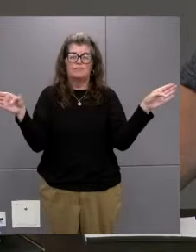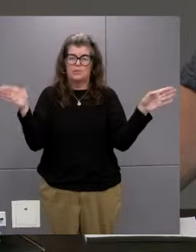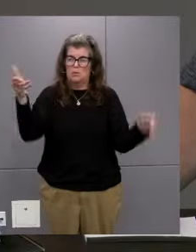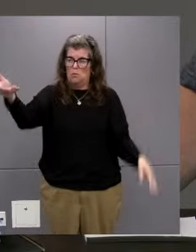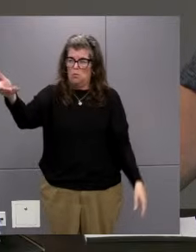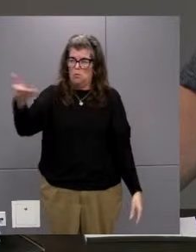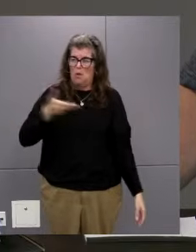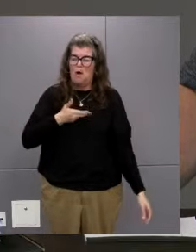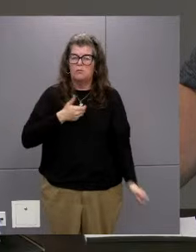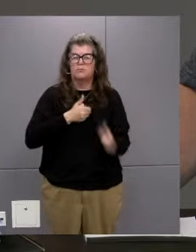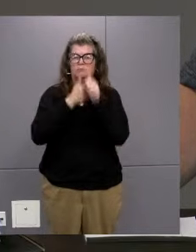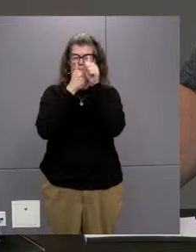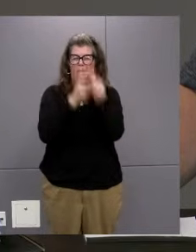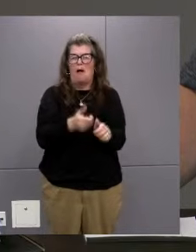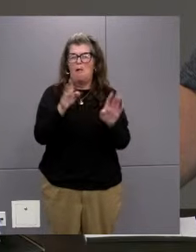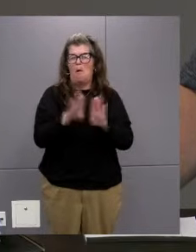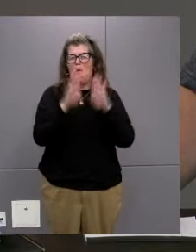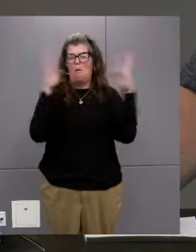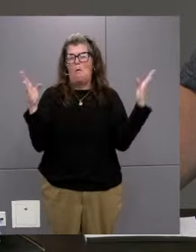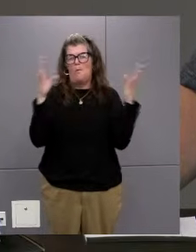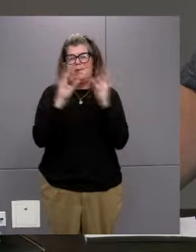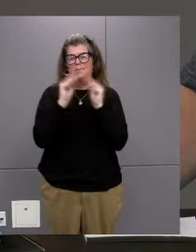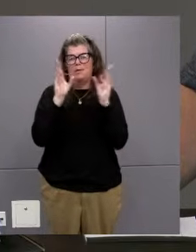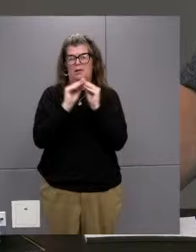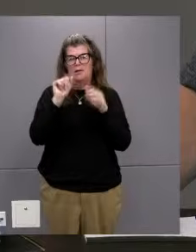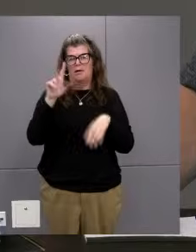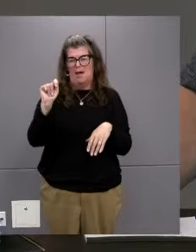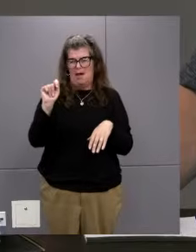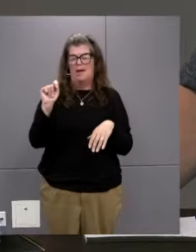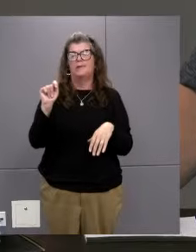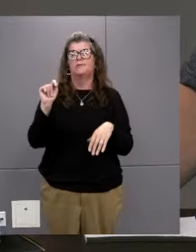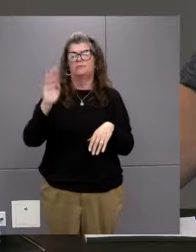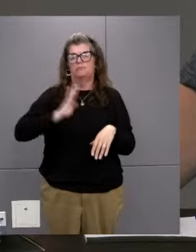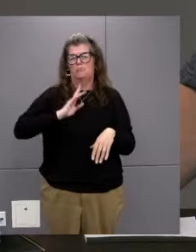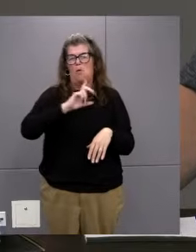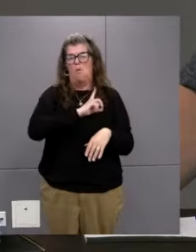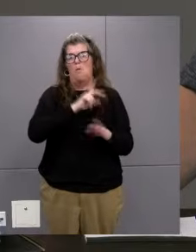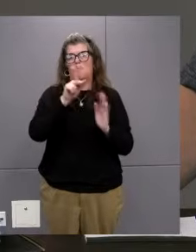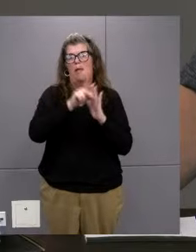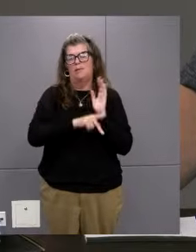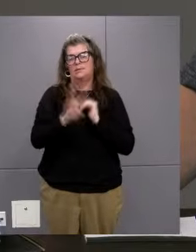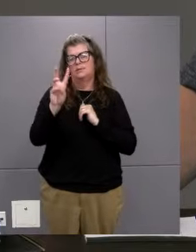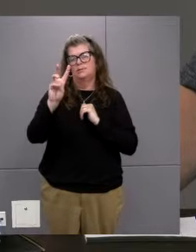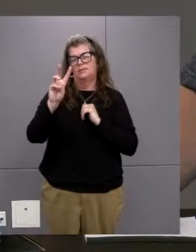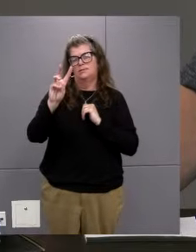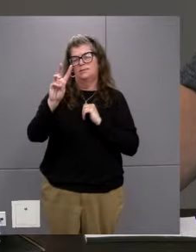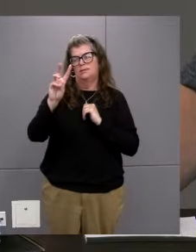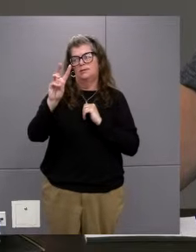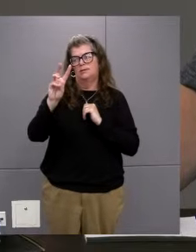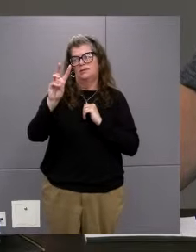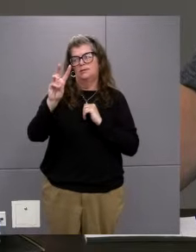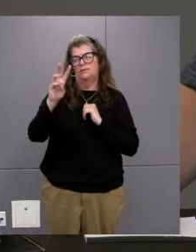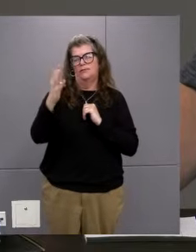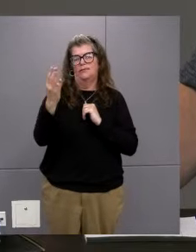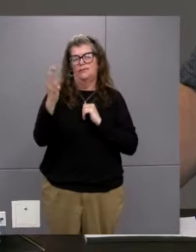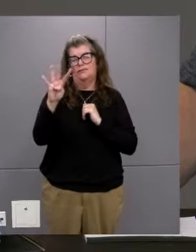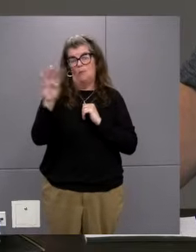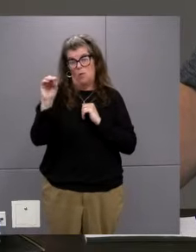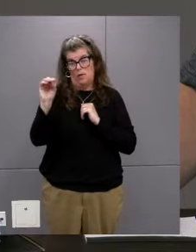Open Meetings Act and Board Policy 1640. To summarize Board Policy